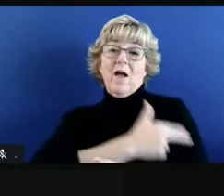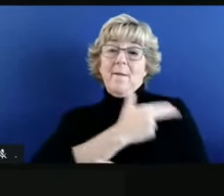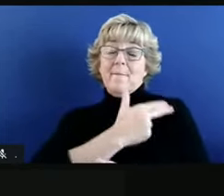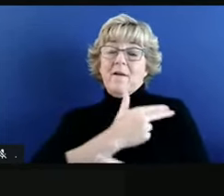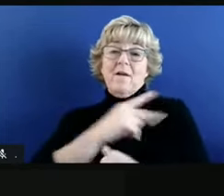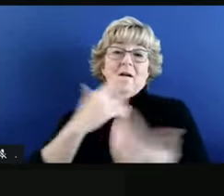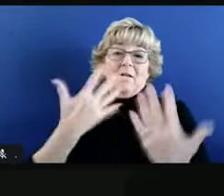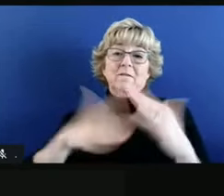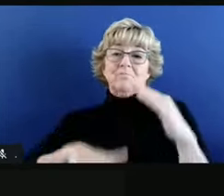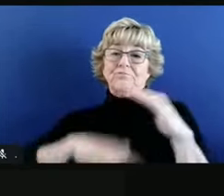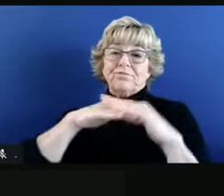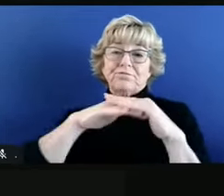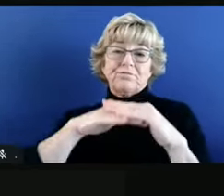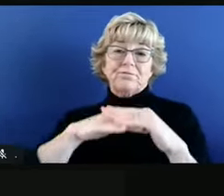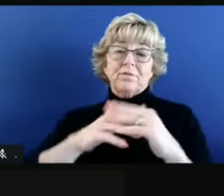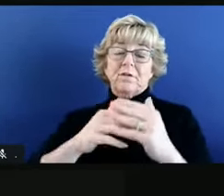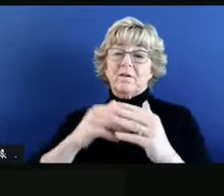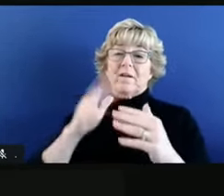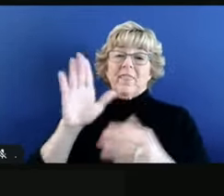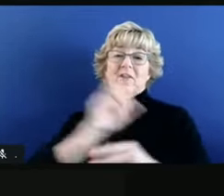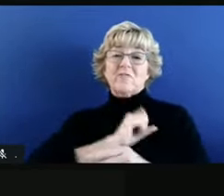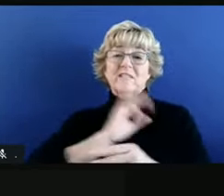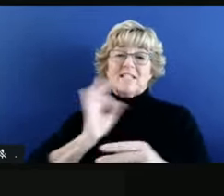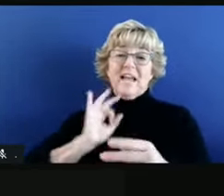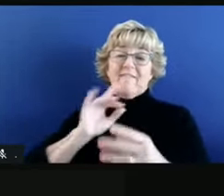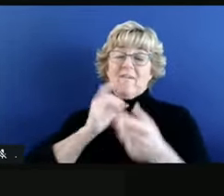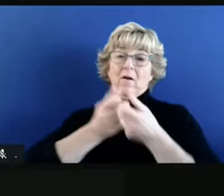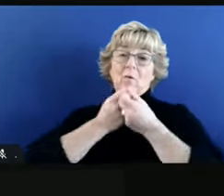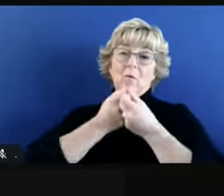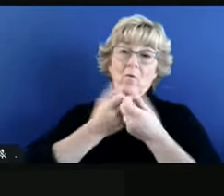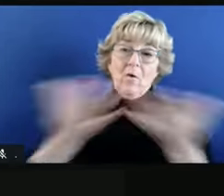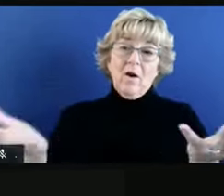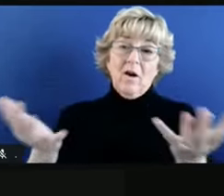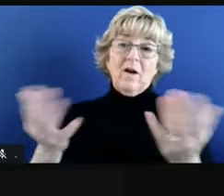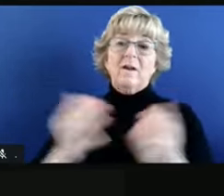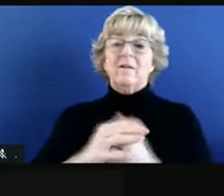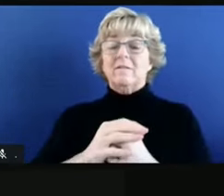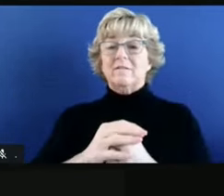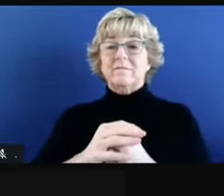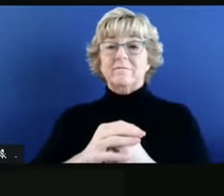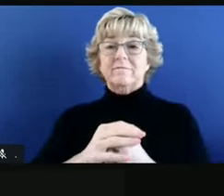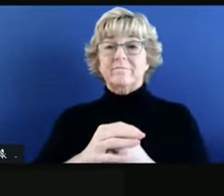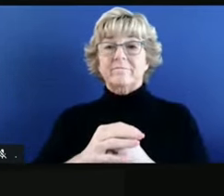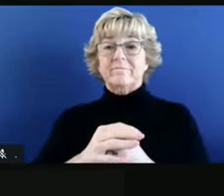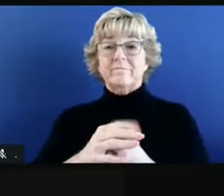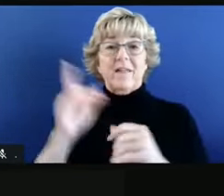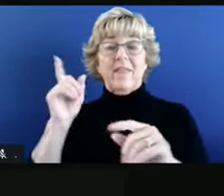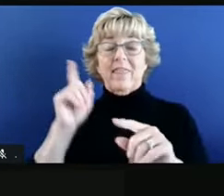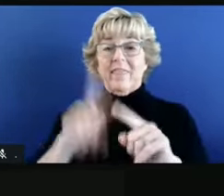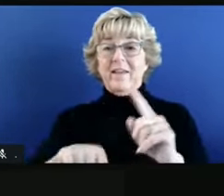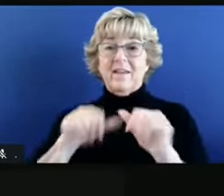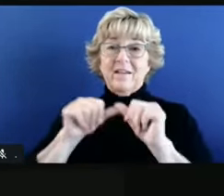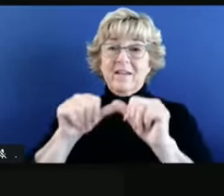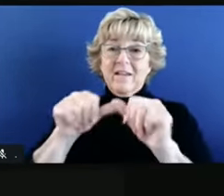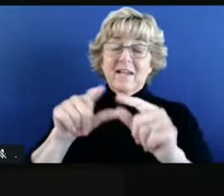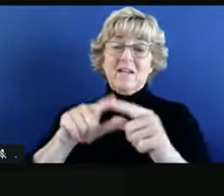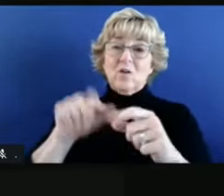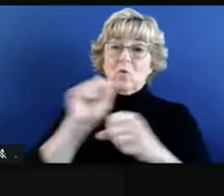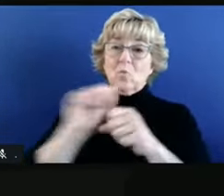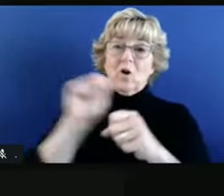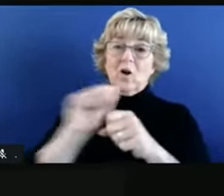hospital staff are, you know, having difficulty being at all of the shifts that they're asked to cover.